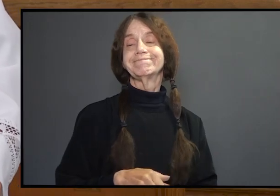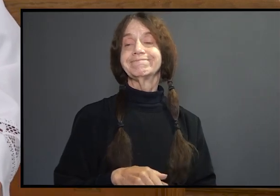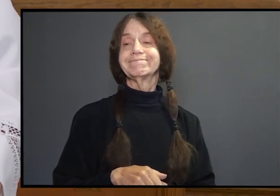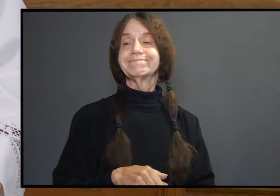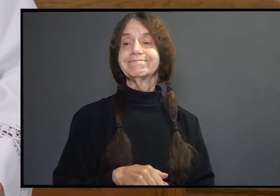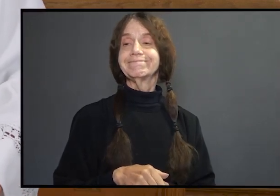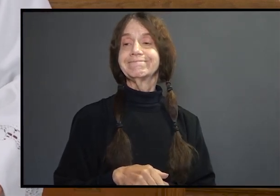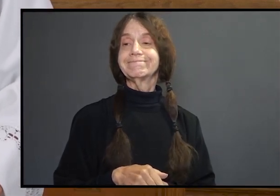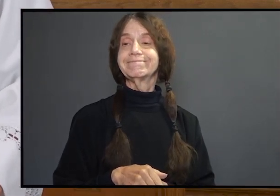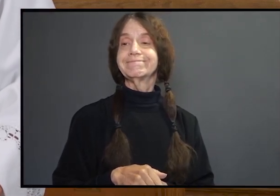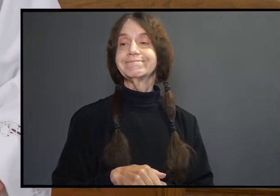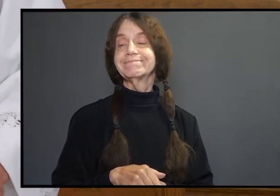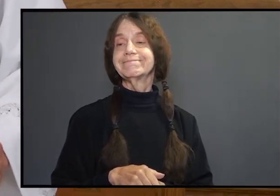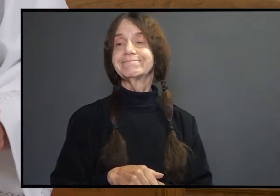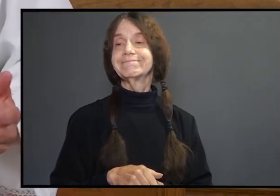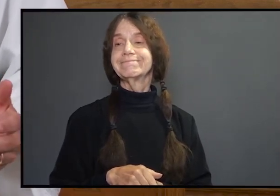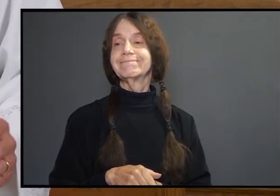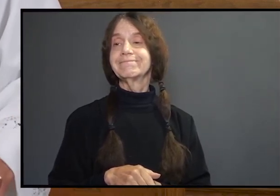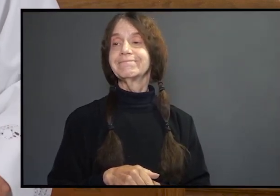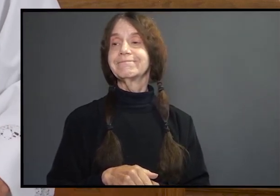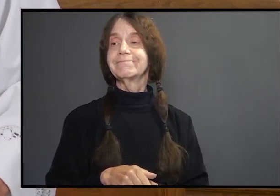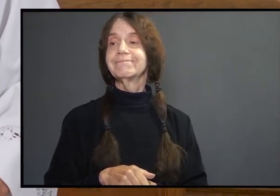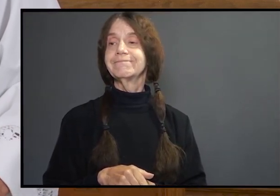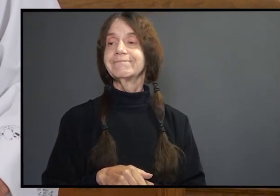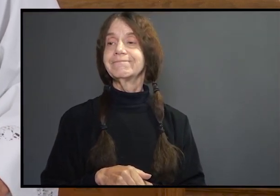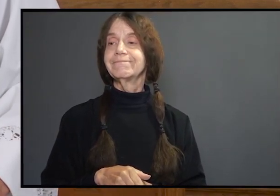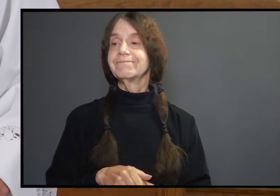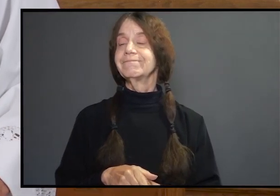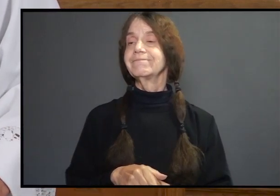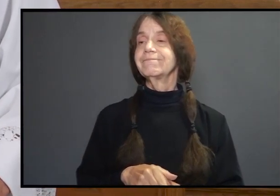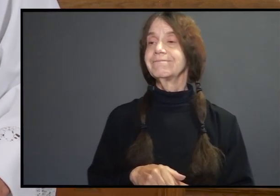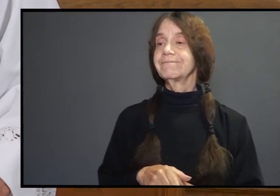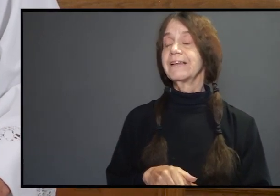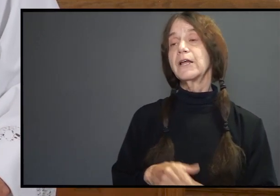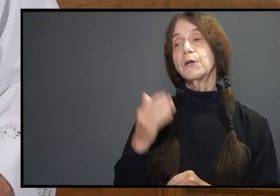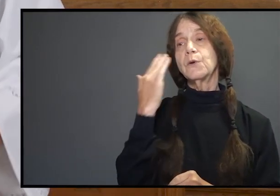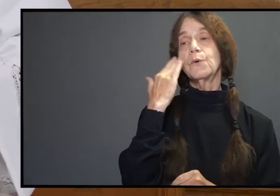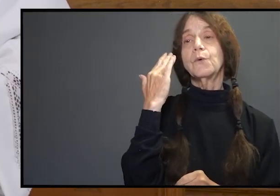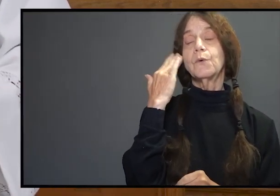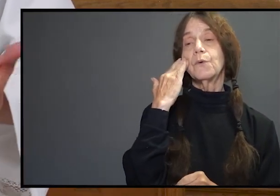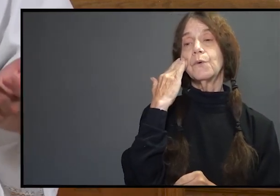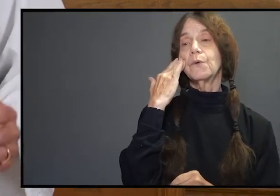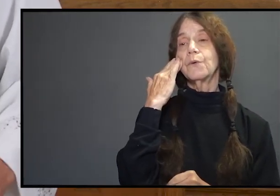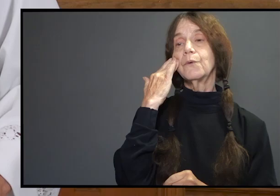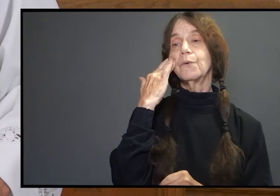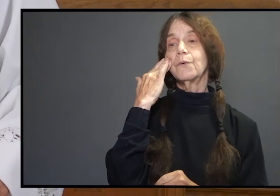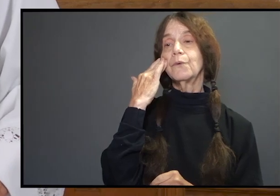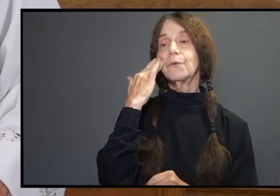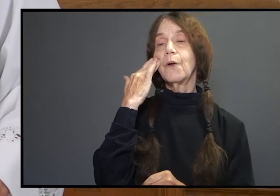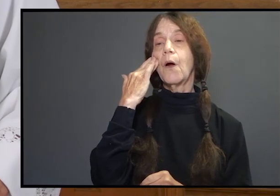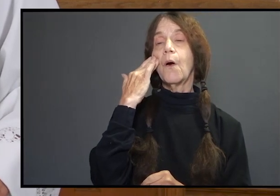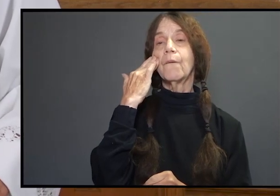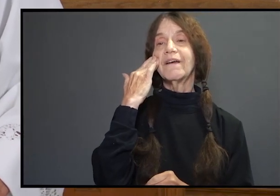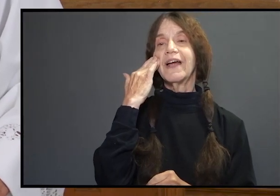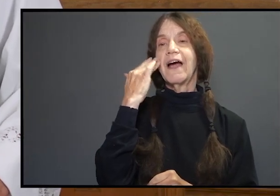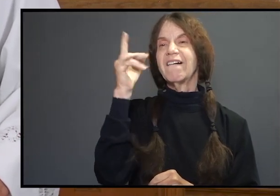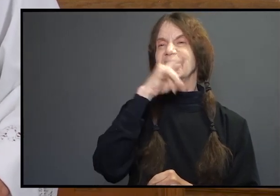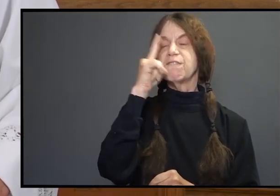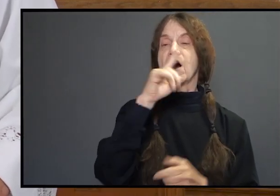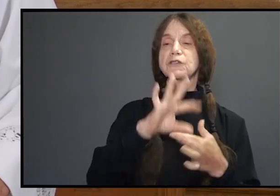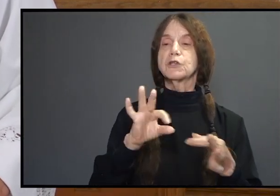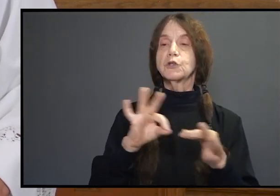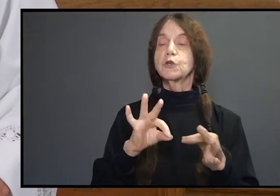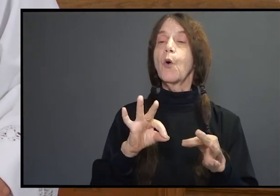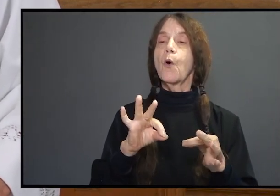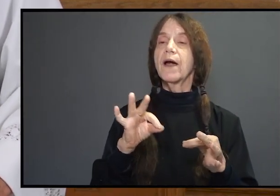fables, the wind and sun prepared to make a person shed his coat. The wind used its violence and force to tear